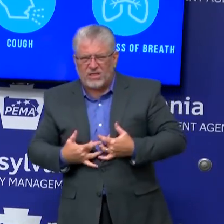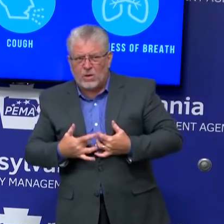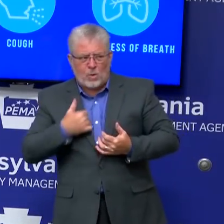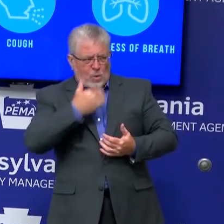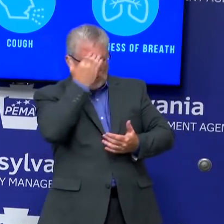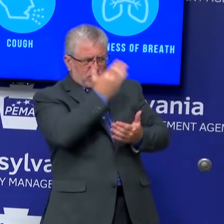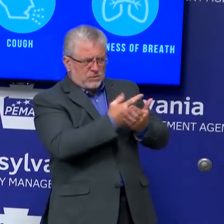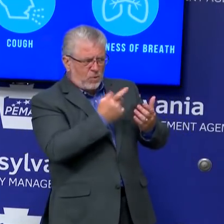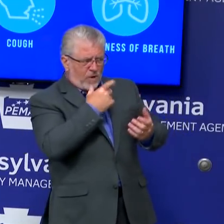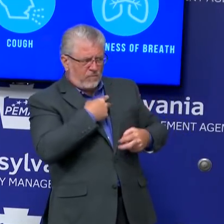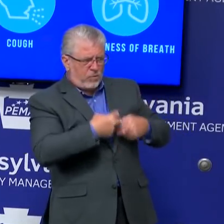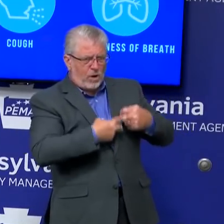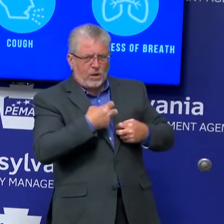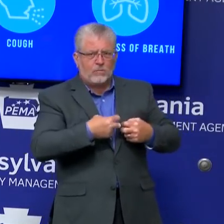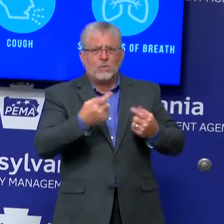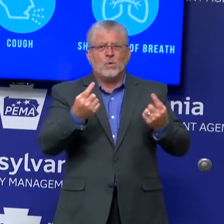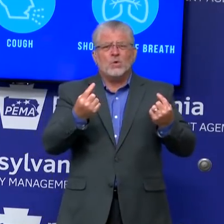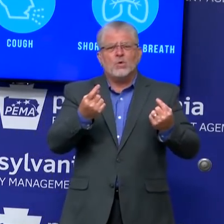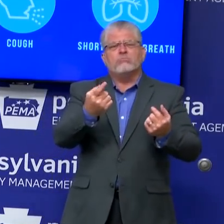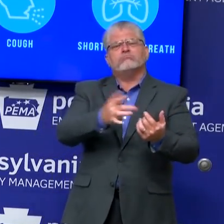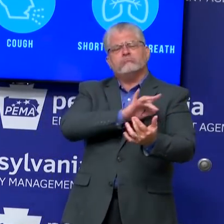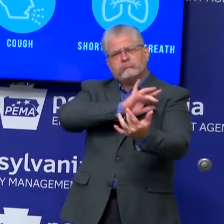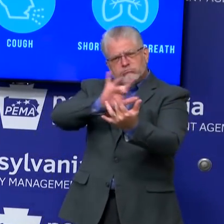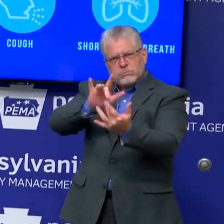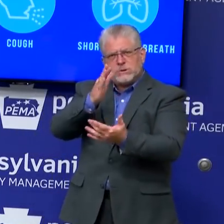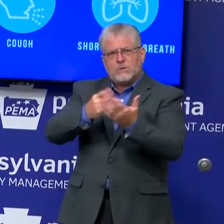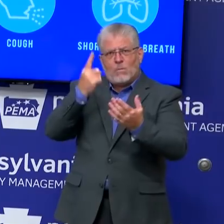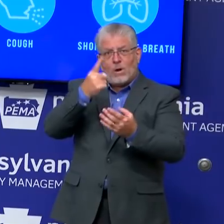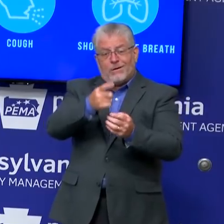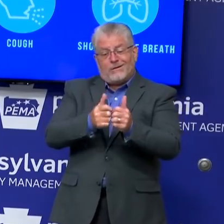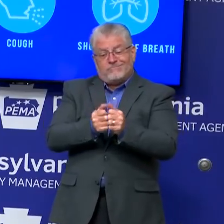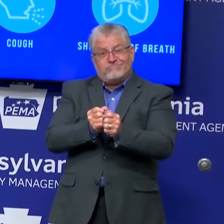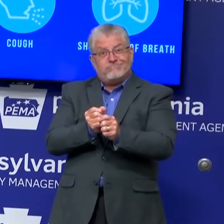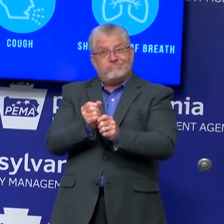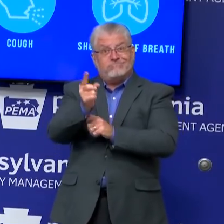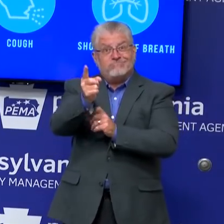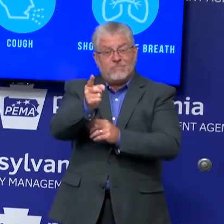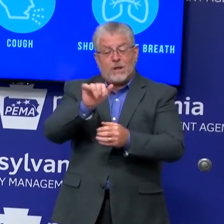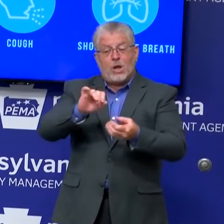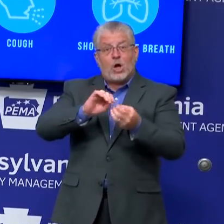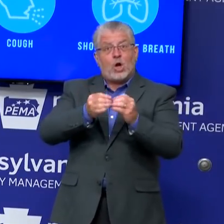please contact the crisis text line by texting PA to